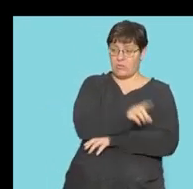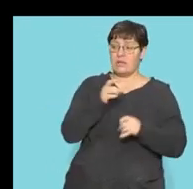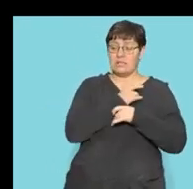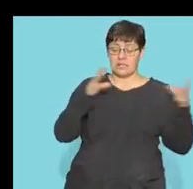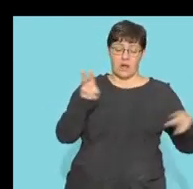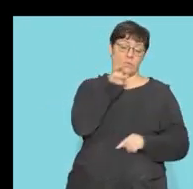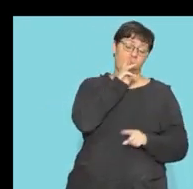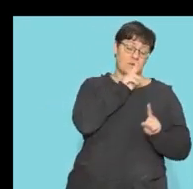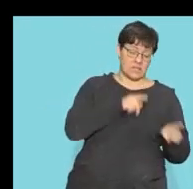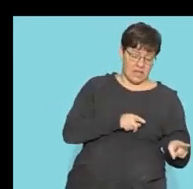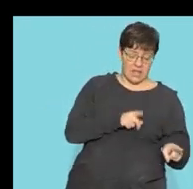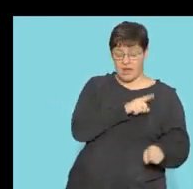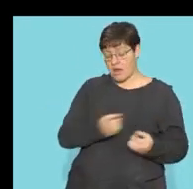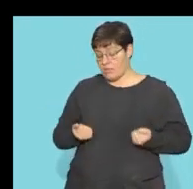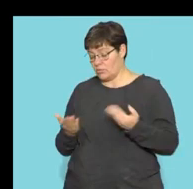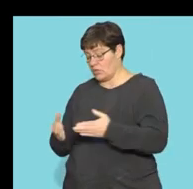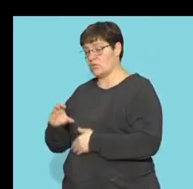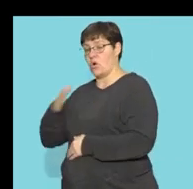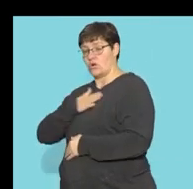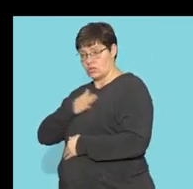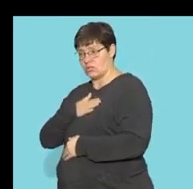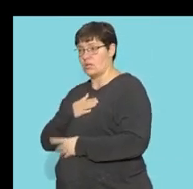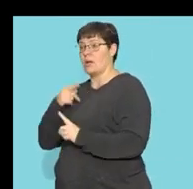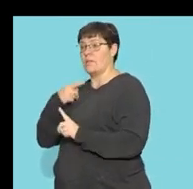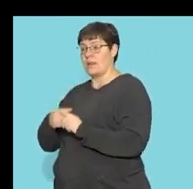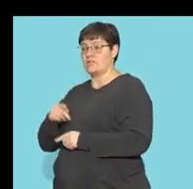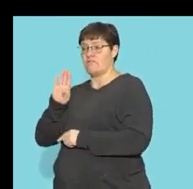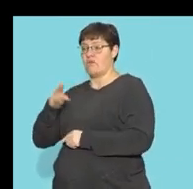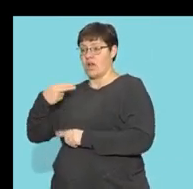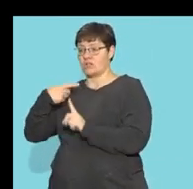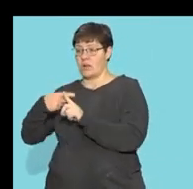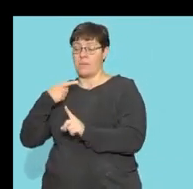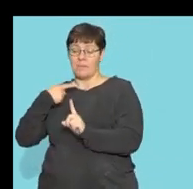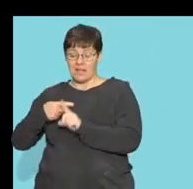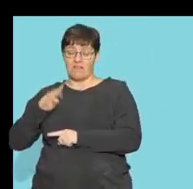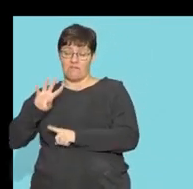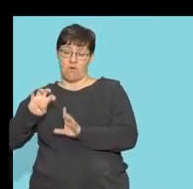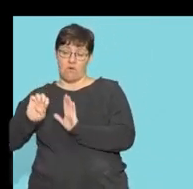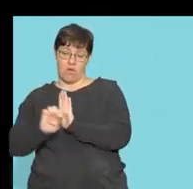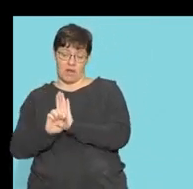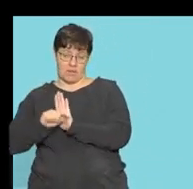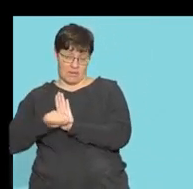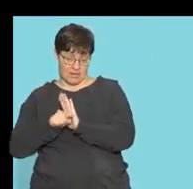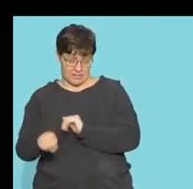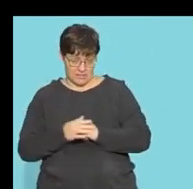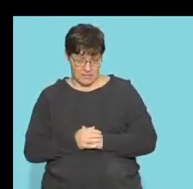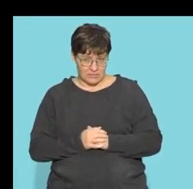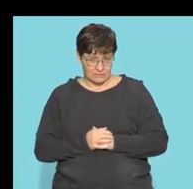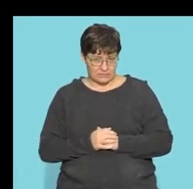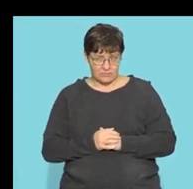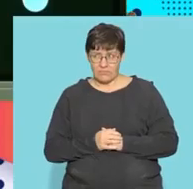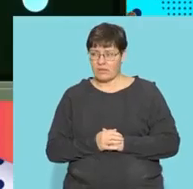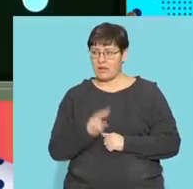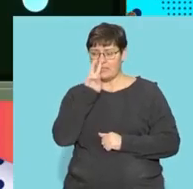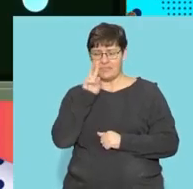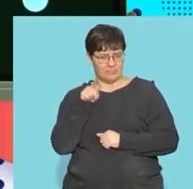with water, producing oxygen, producing hydrogen ions, plus 4 electrons. Guys, I hope you can see that